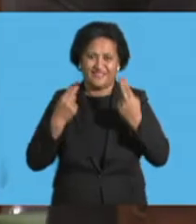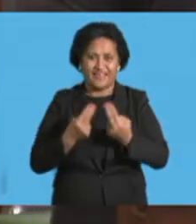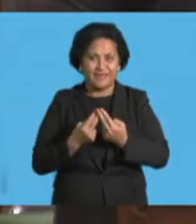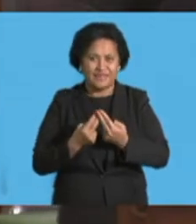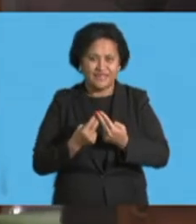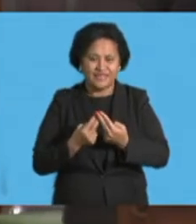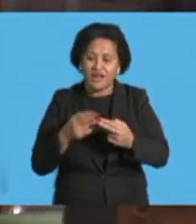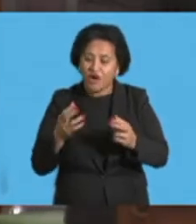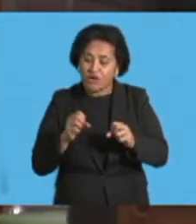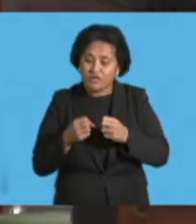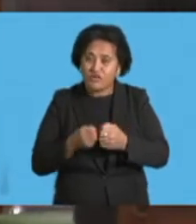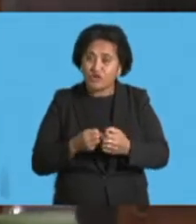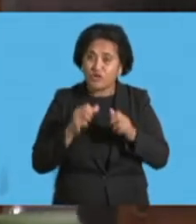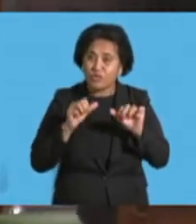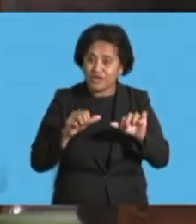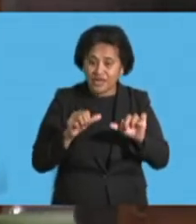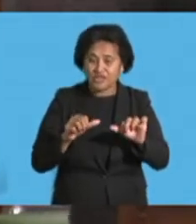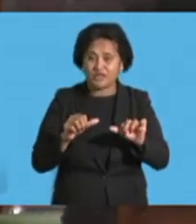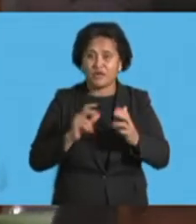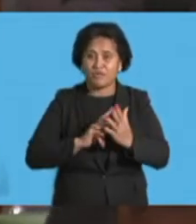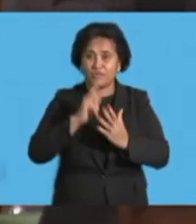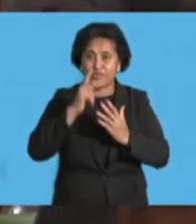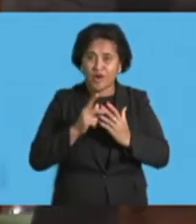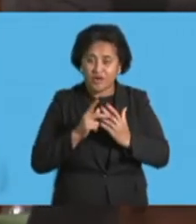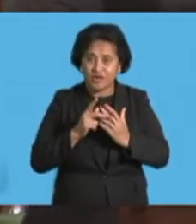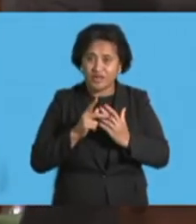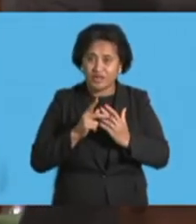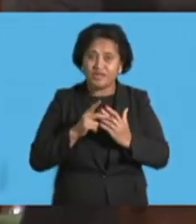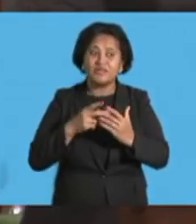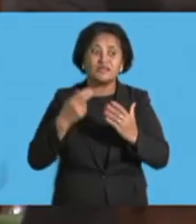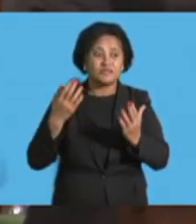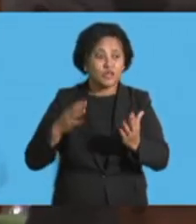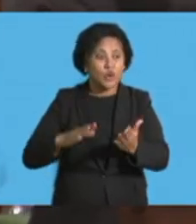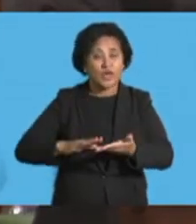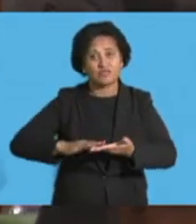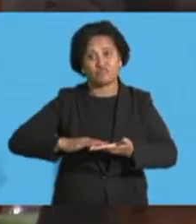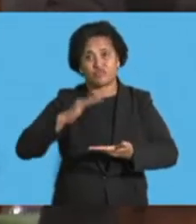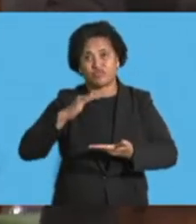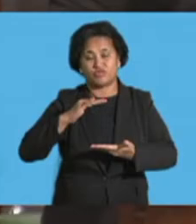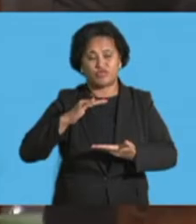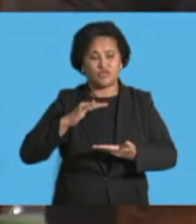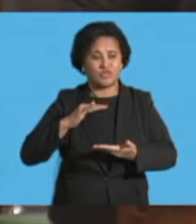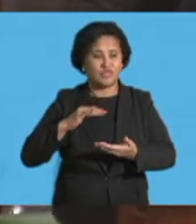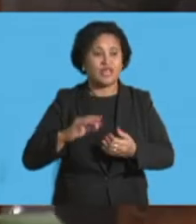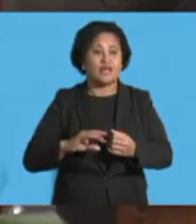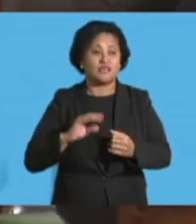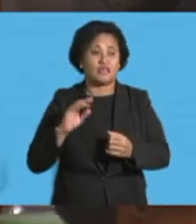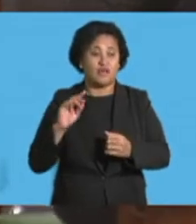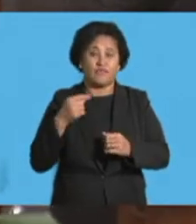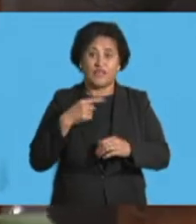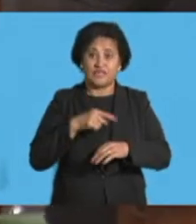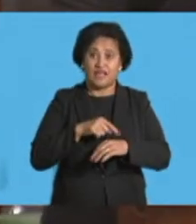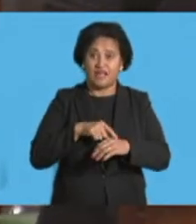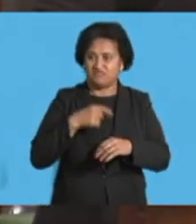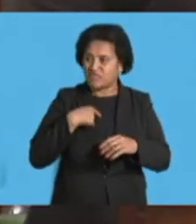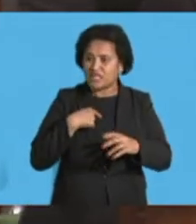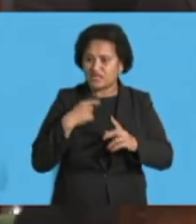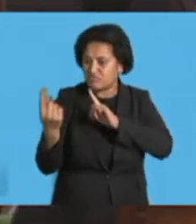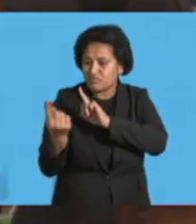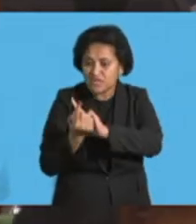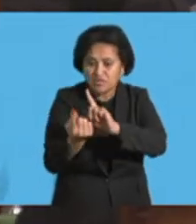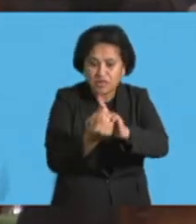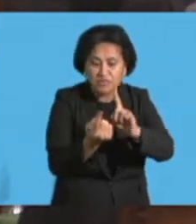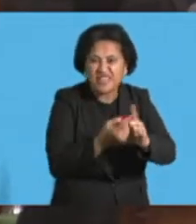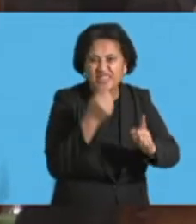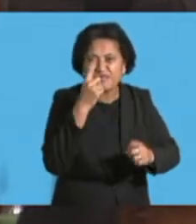our social protection programs saw an increase in the last fiscal year. It was necessary, and from my personal interactions with the recipients, has